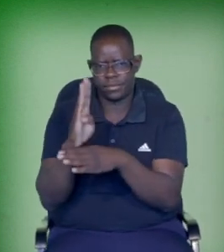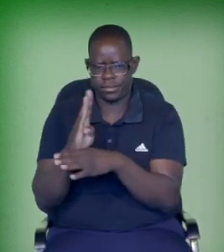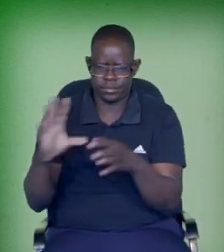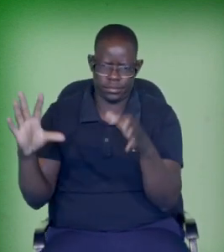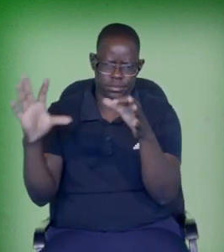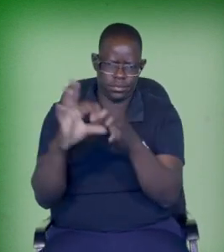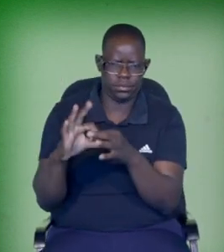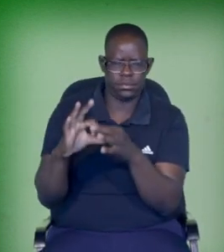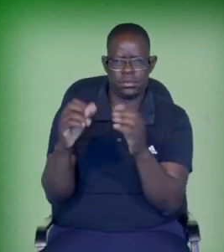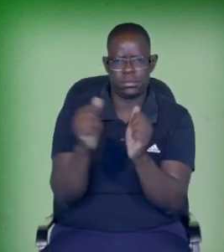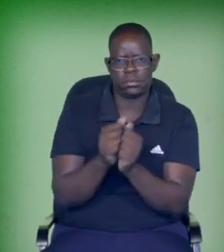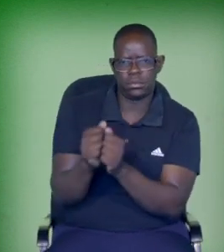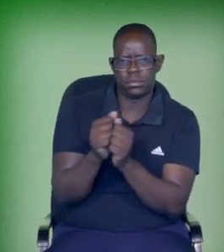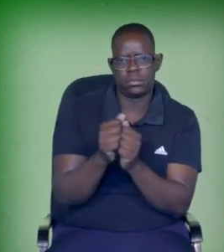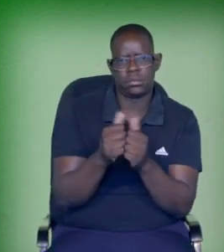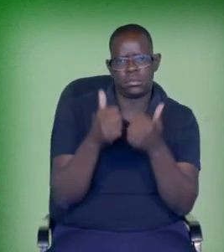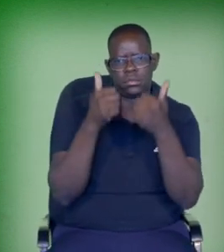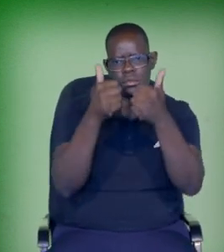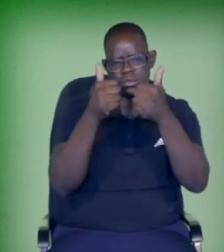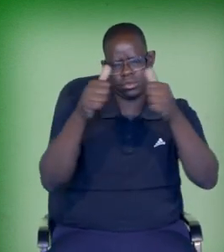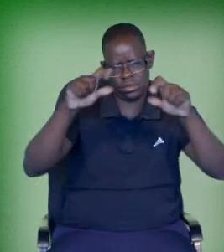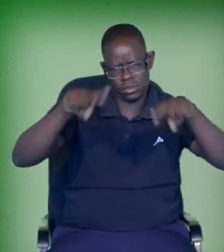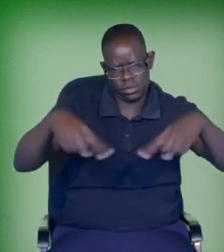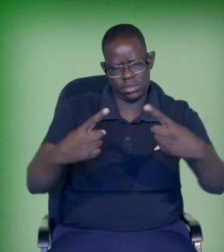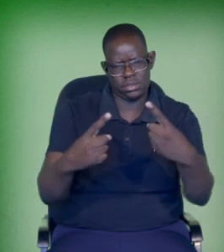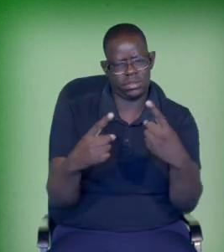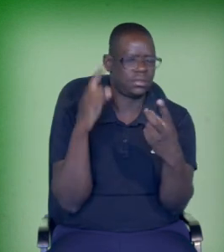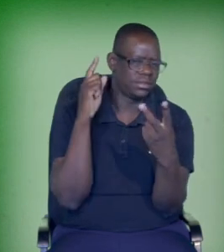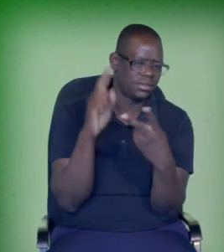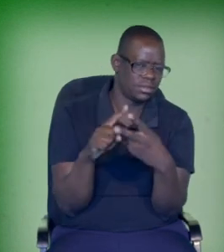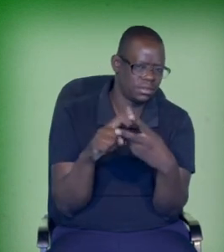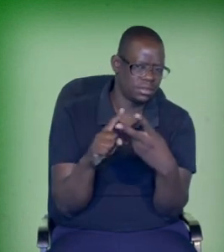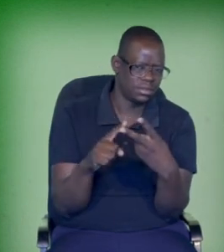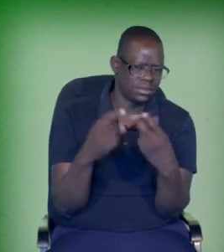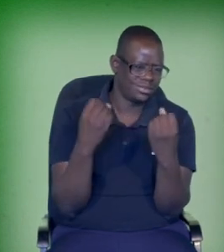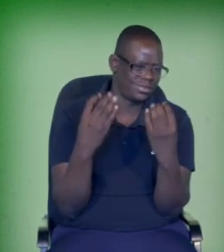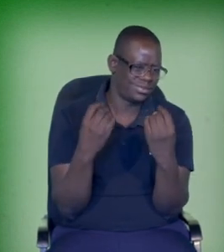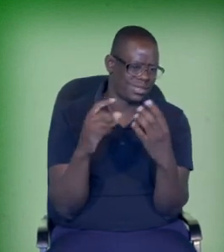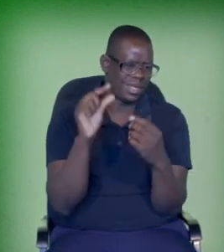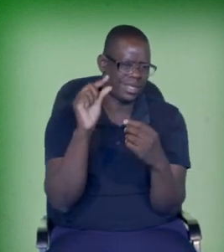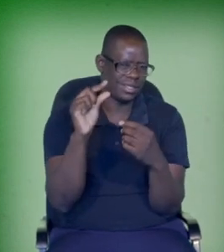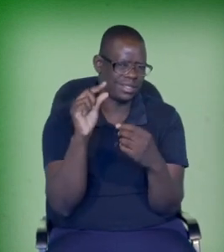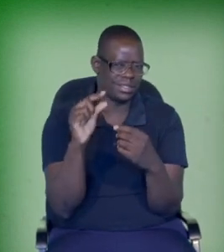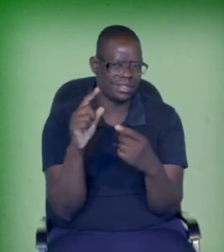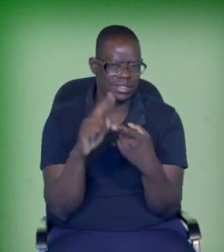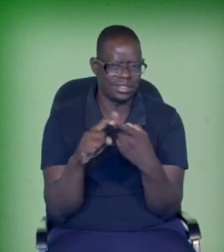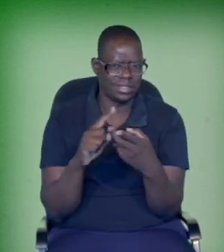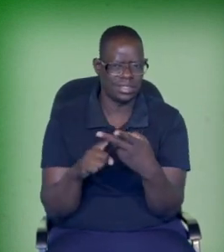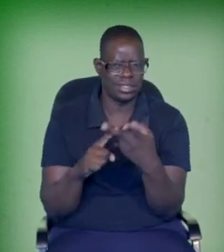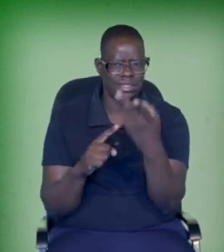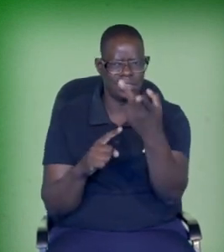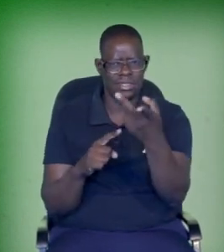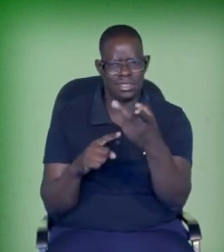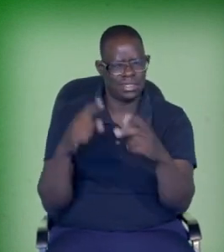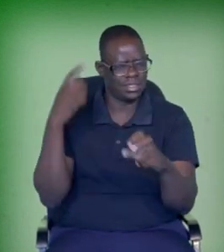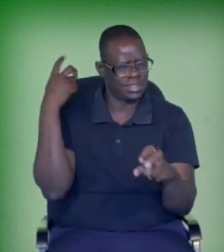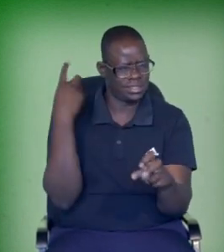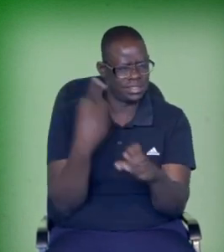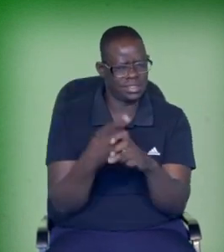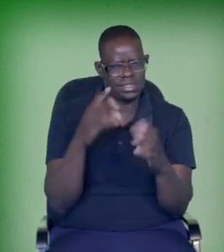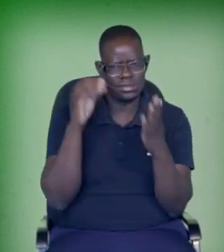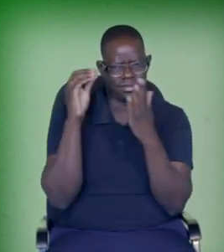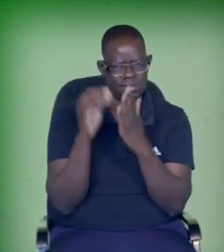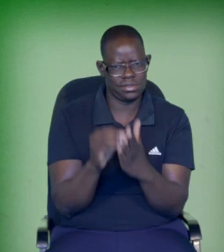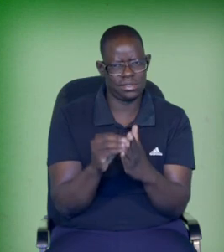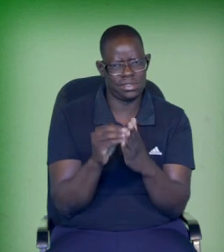partnership. And the disadvantages? Not many actually. Just that it is a complicated and